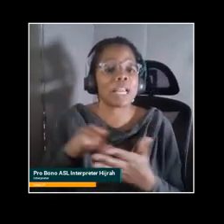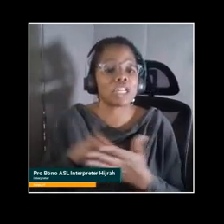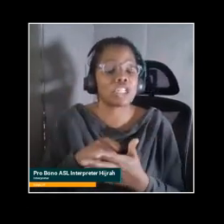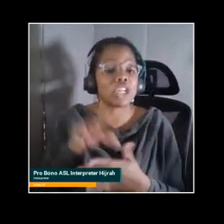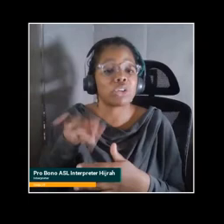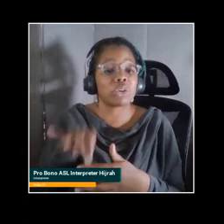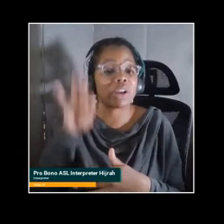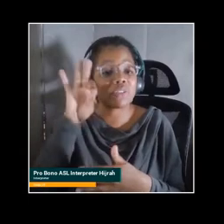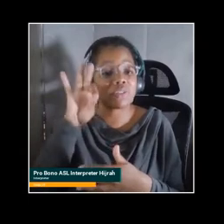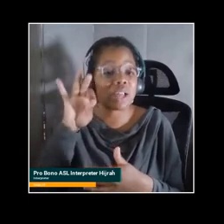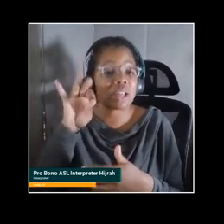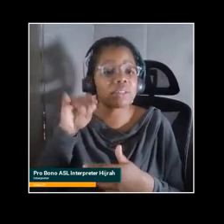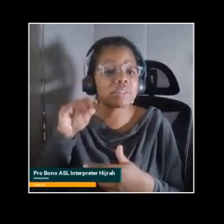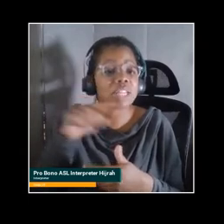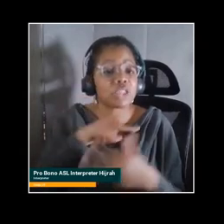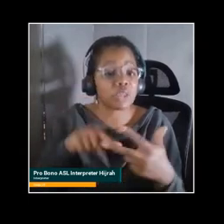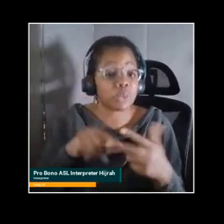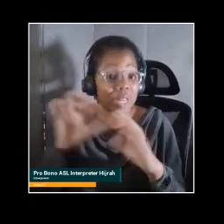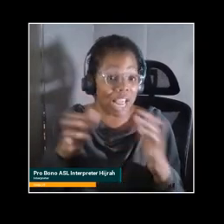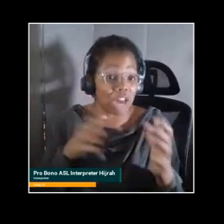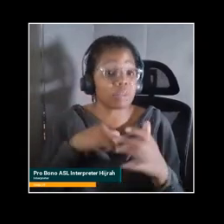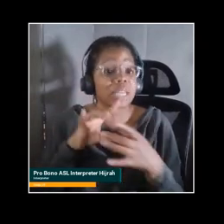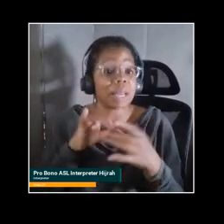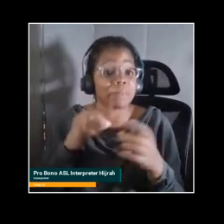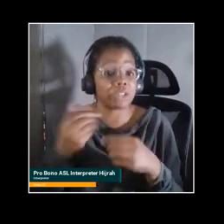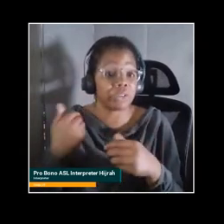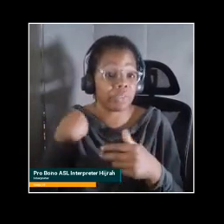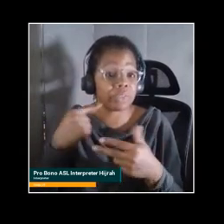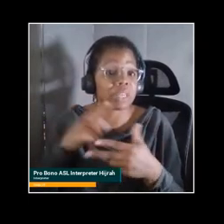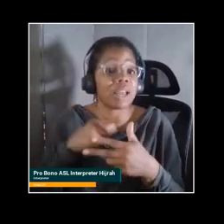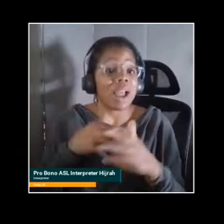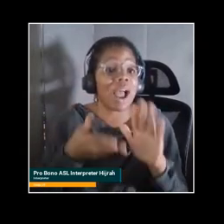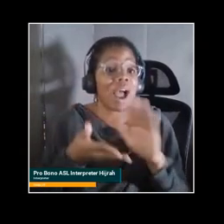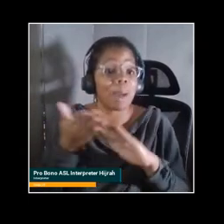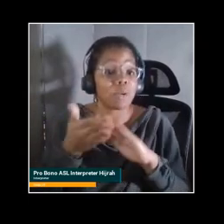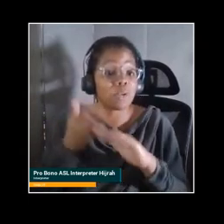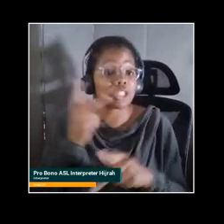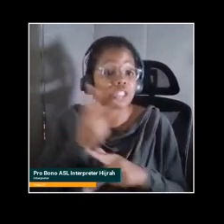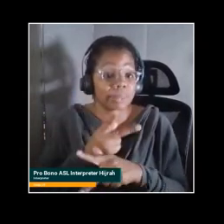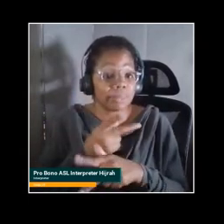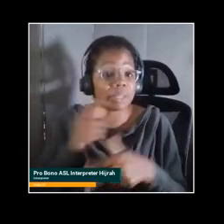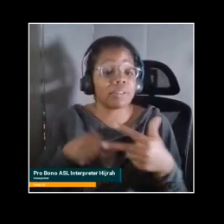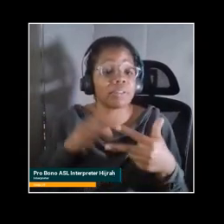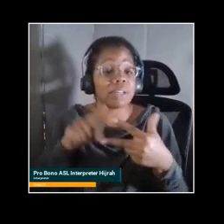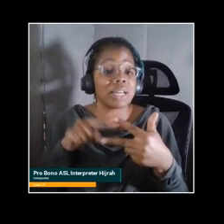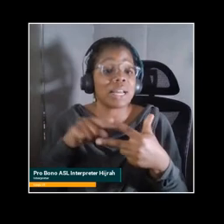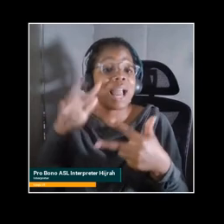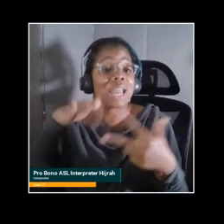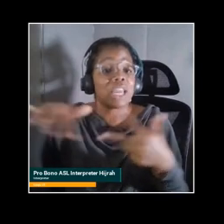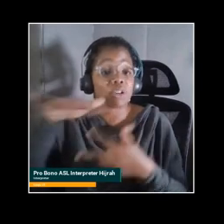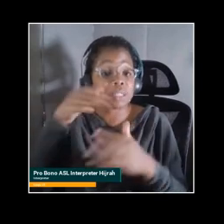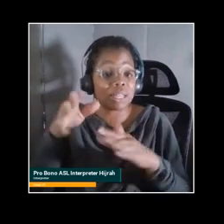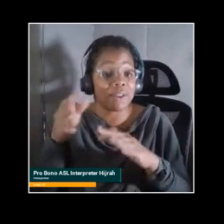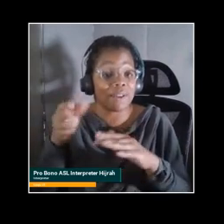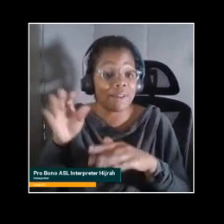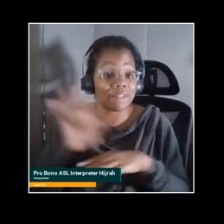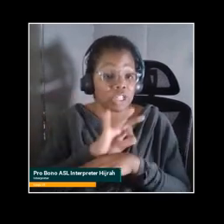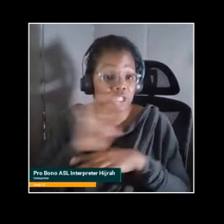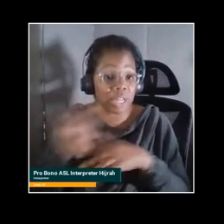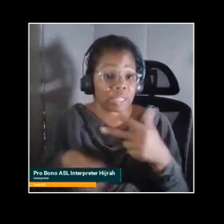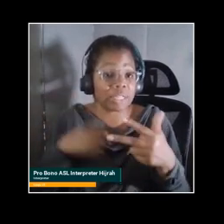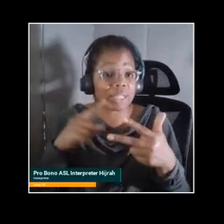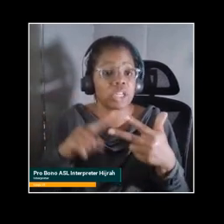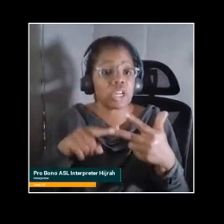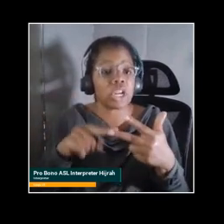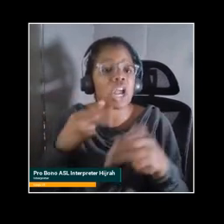that the three categories, as I mentioned earlier, operation maintenance, ecosystem functionality, and park users and access.